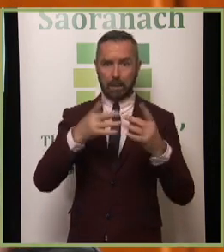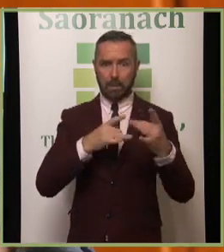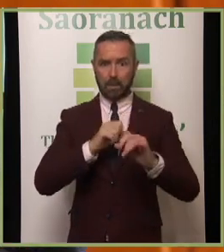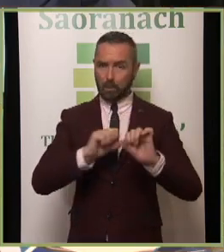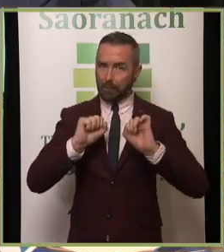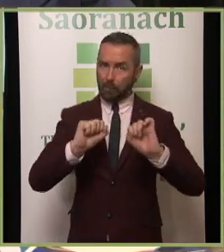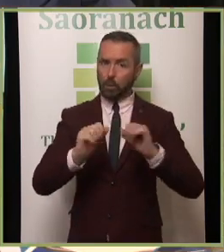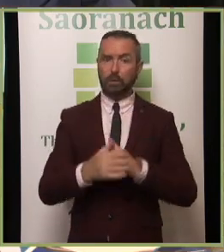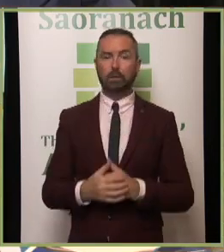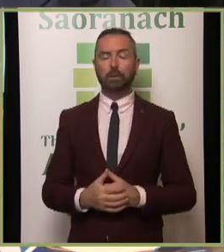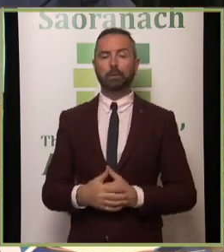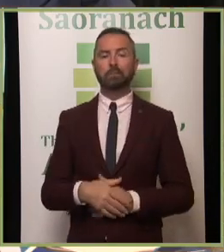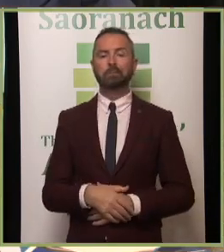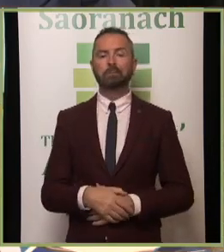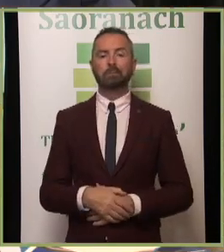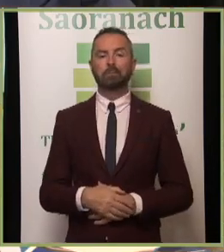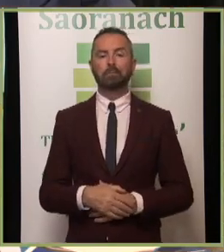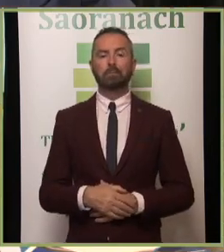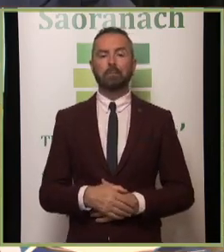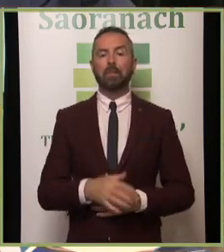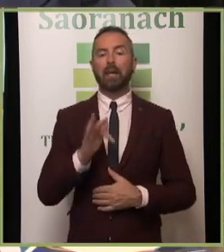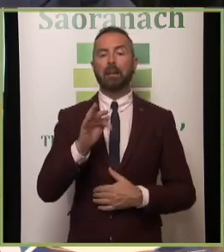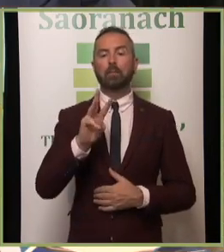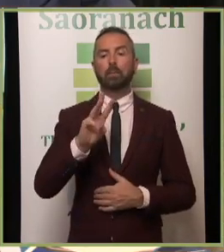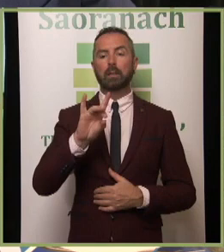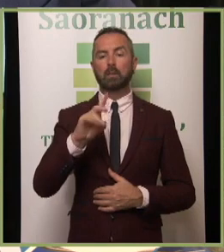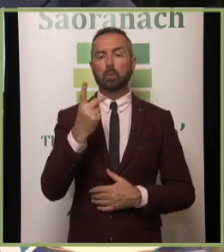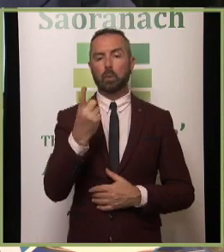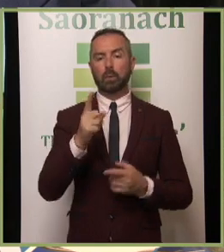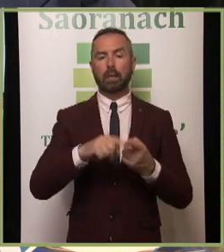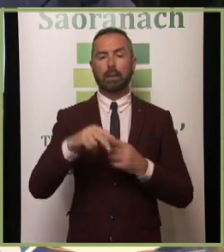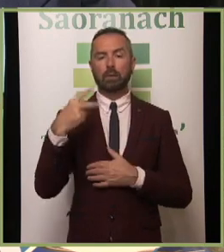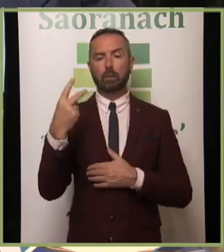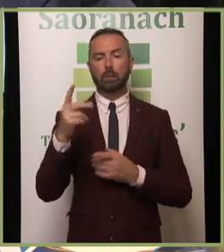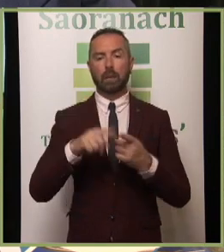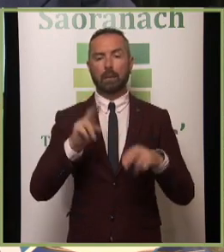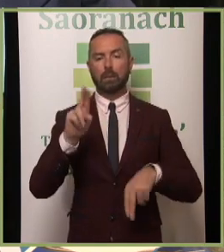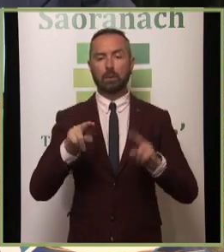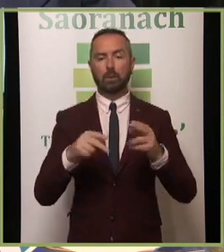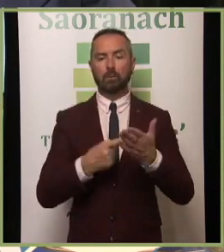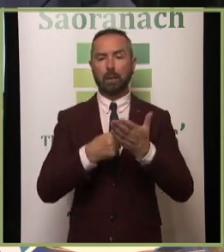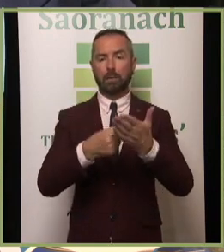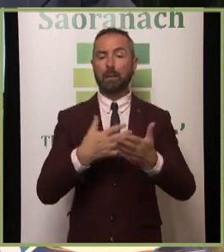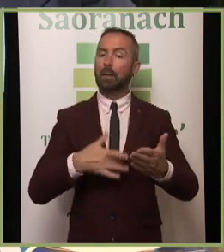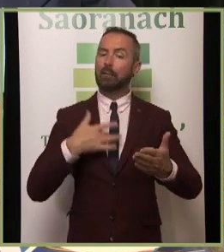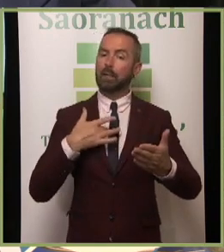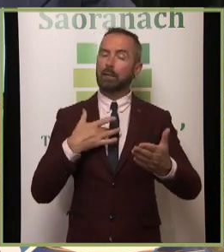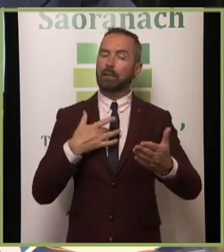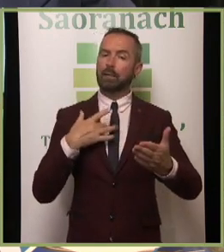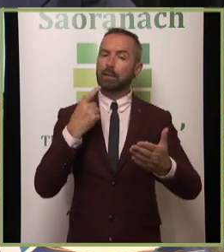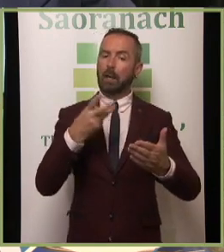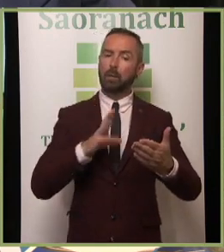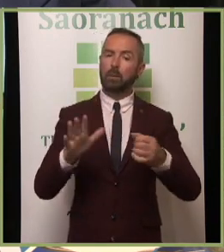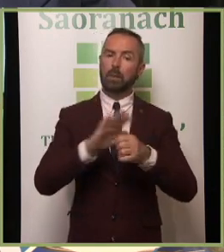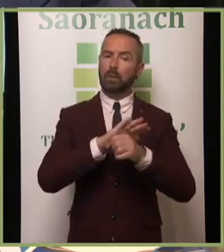respect. So I think with FWH1, FWH2 and this new recommendation, I feel that that is as much as